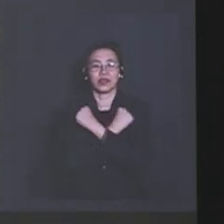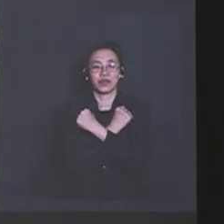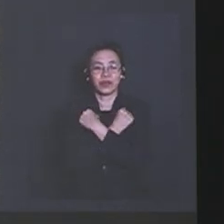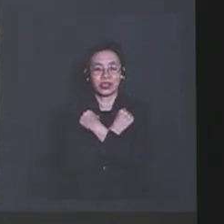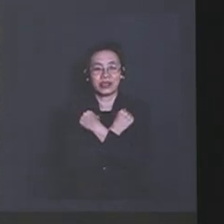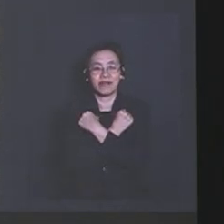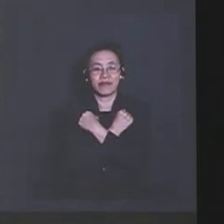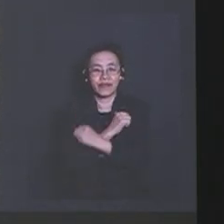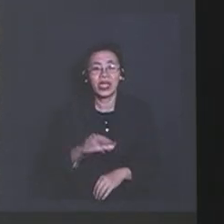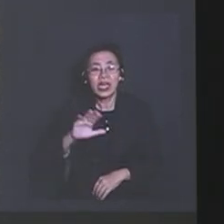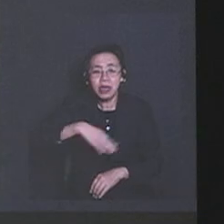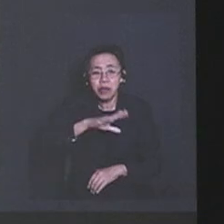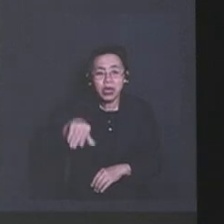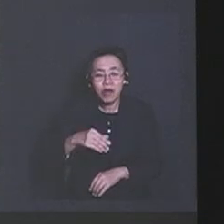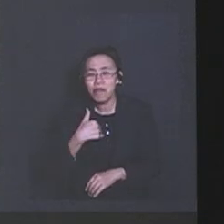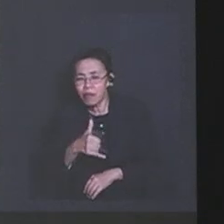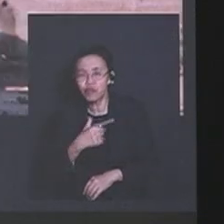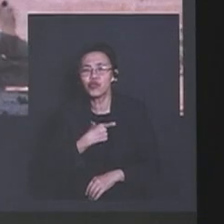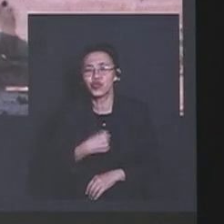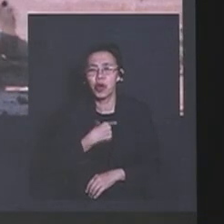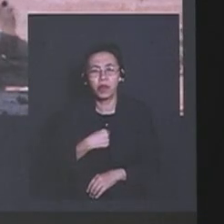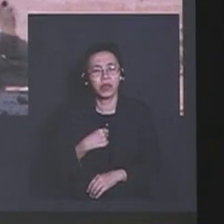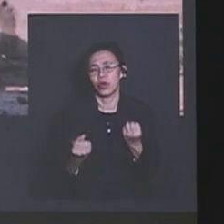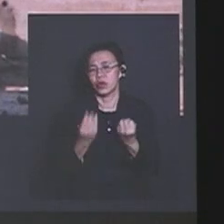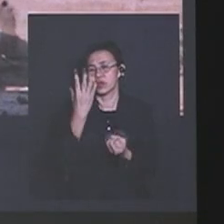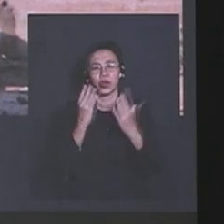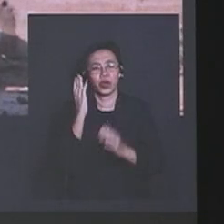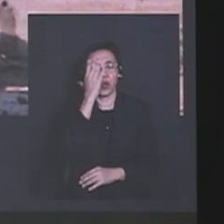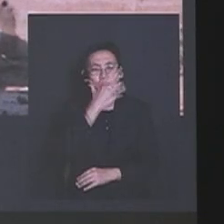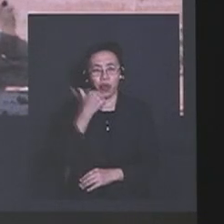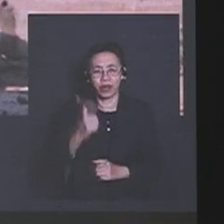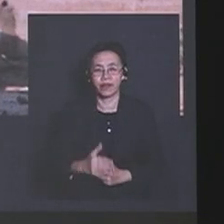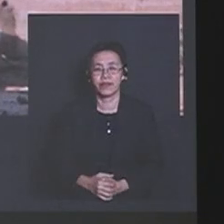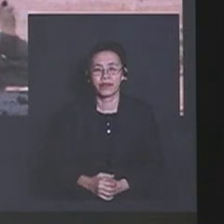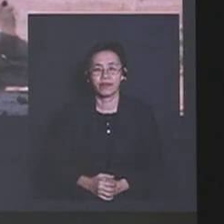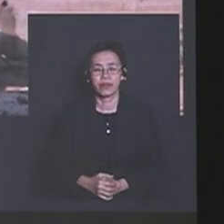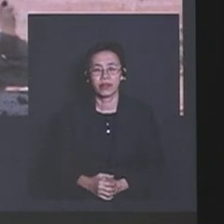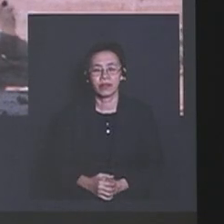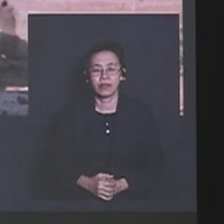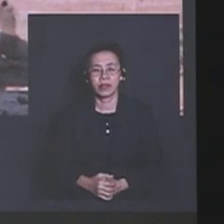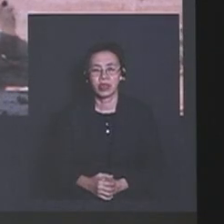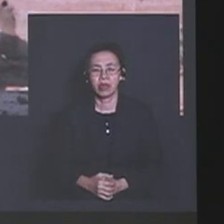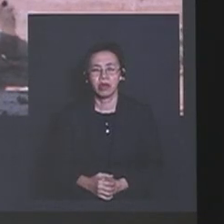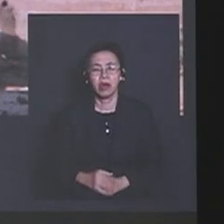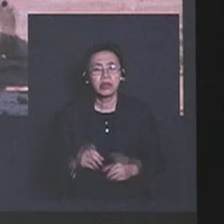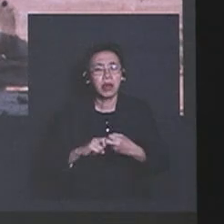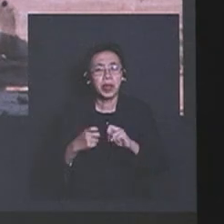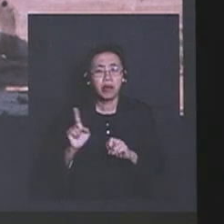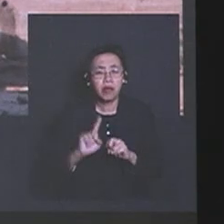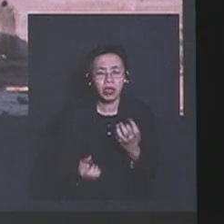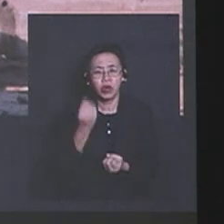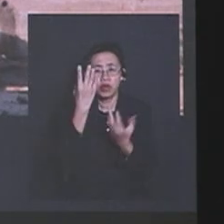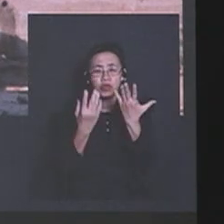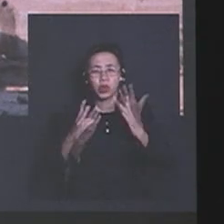because it's an amazing park. But what we are lacking is we lack a medium and small park near your home. I don't